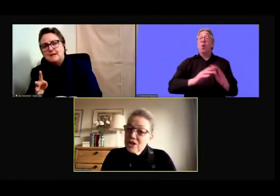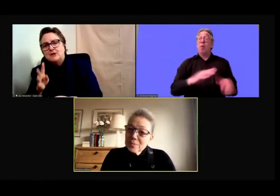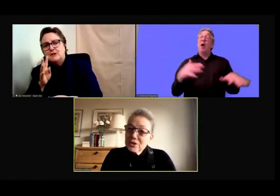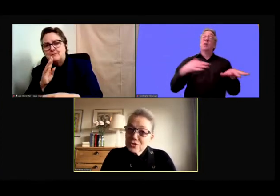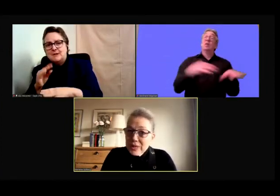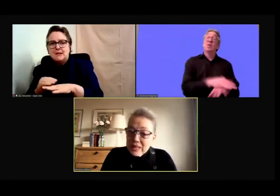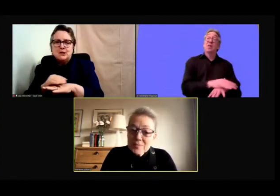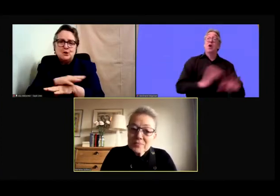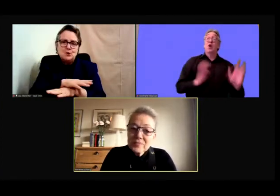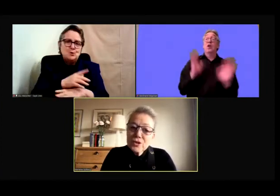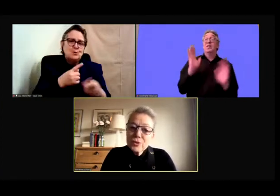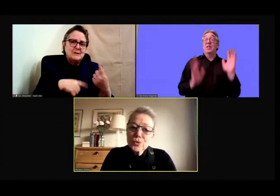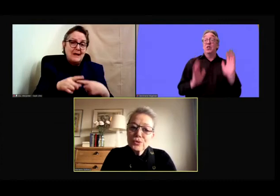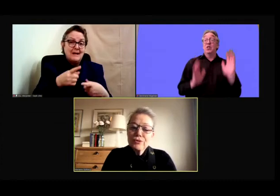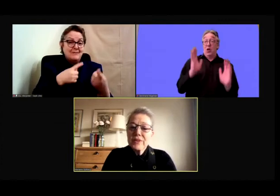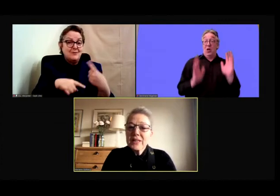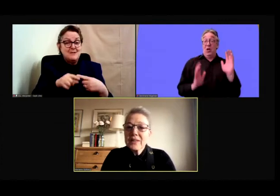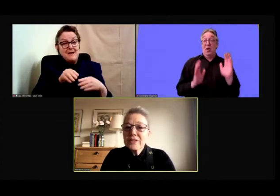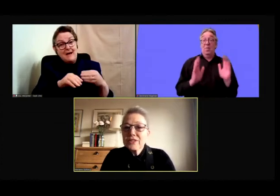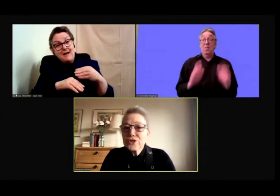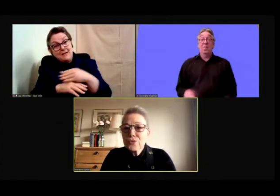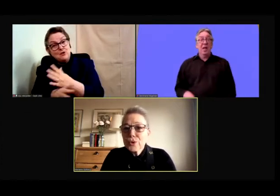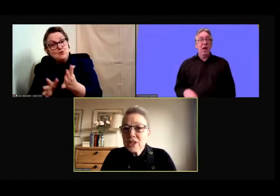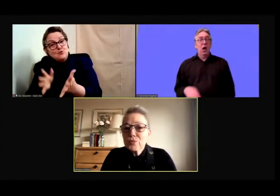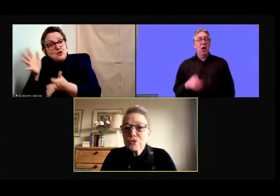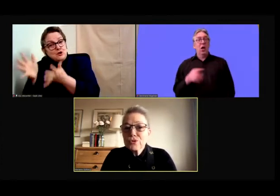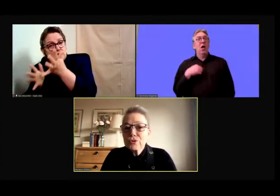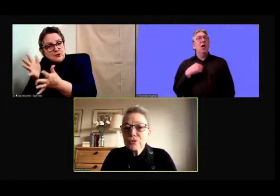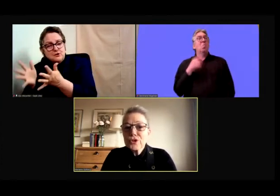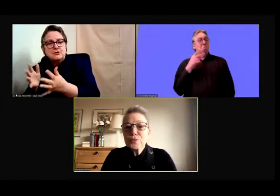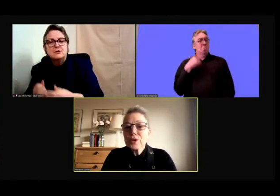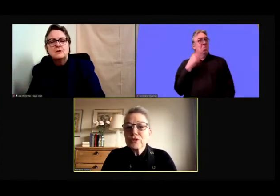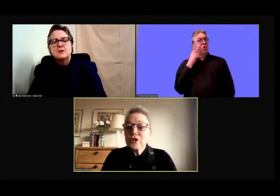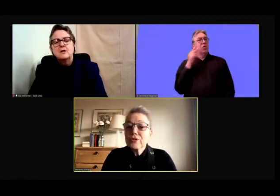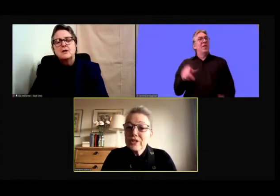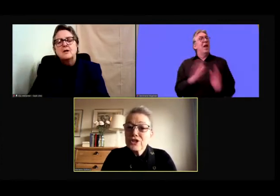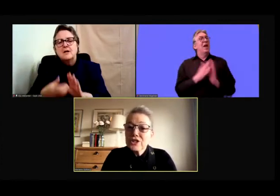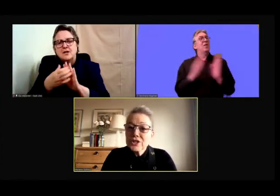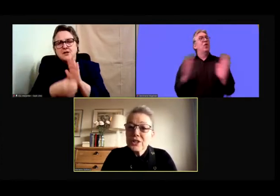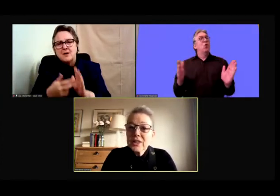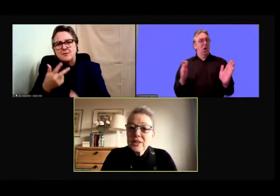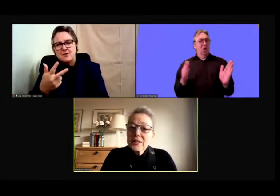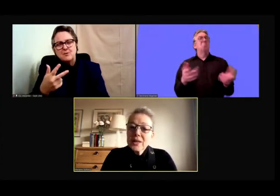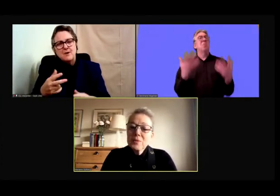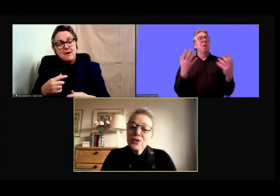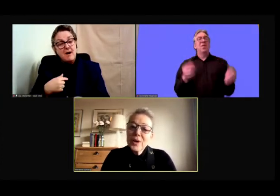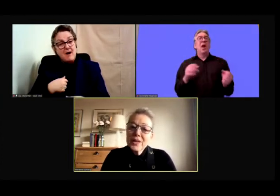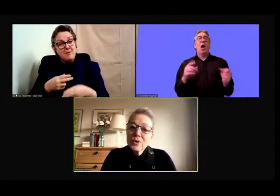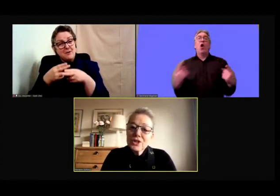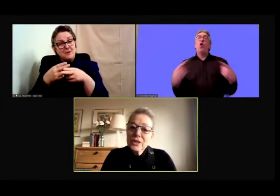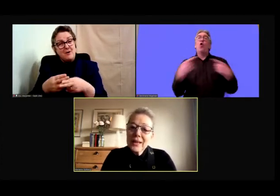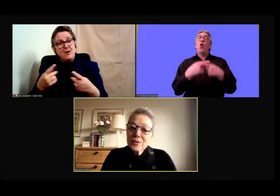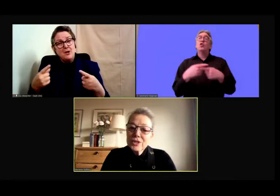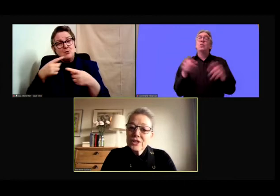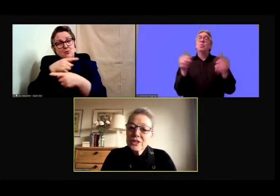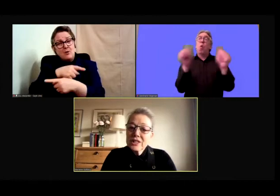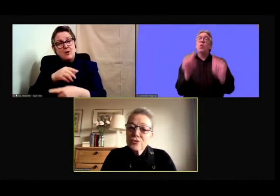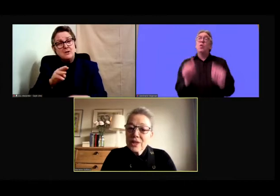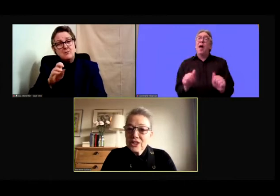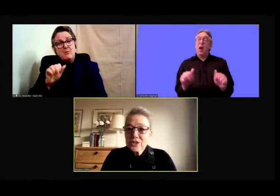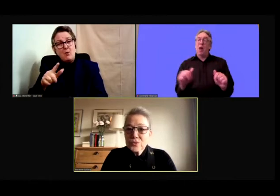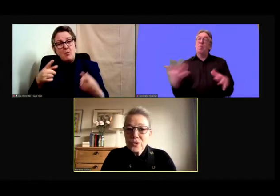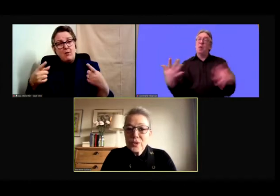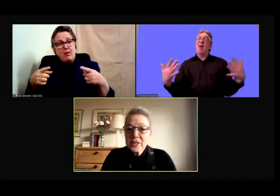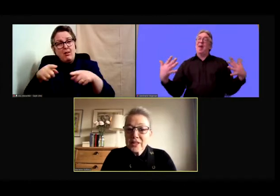So in chapter 3, overall, you find evidence of what I would call cross-modal convergence, namely the way in which